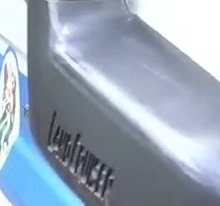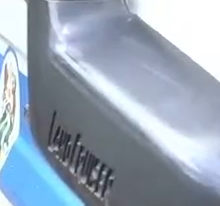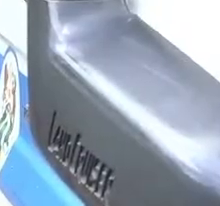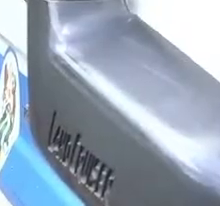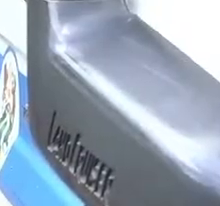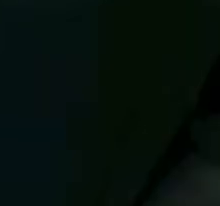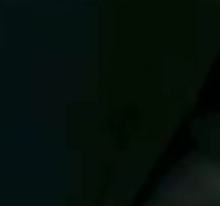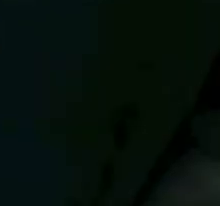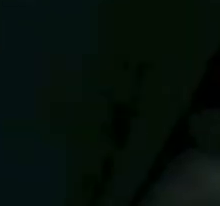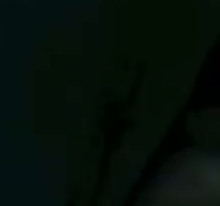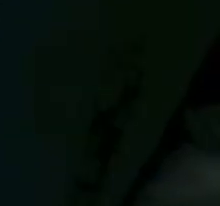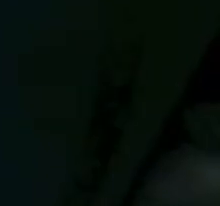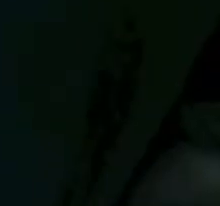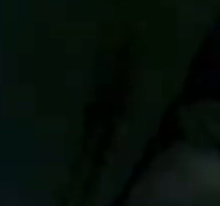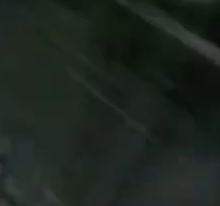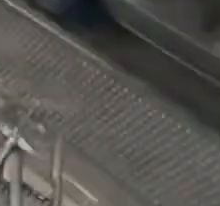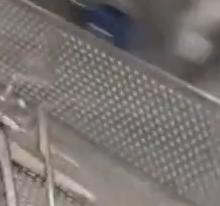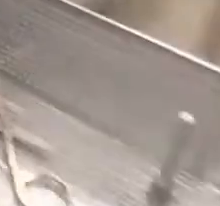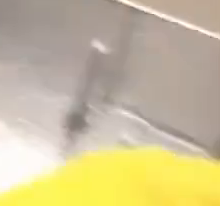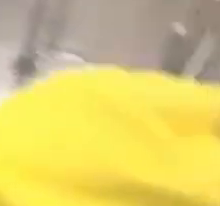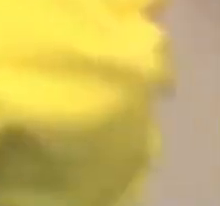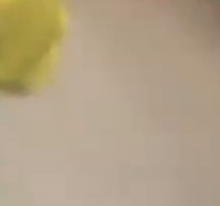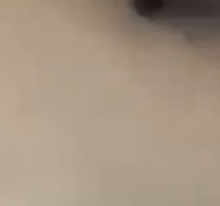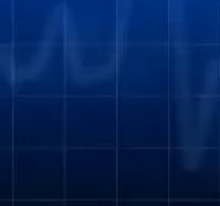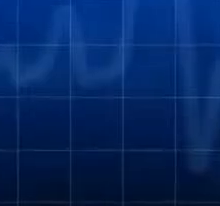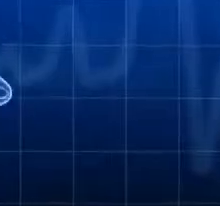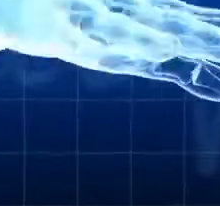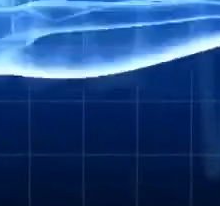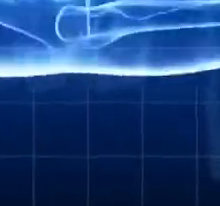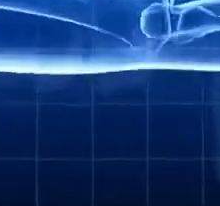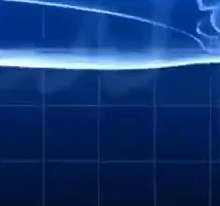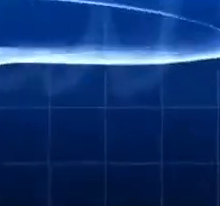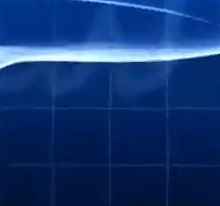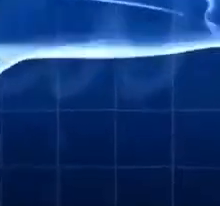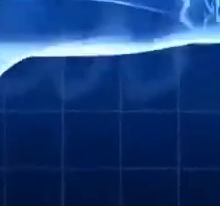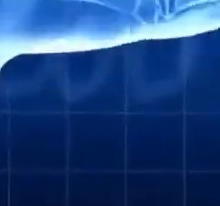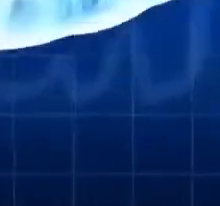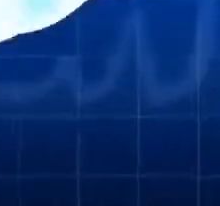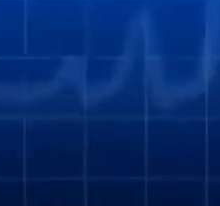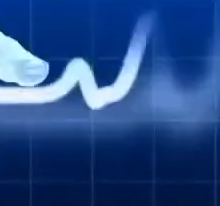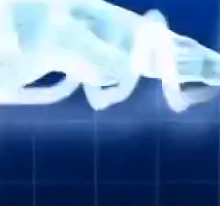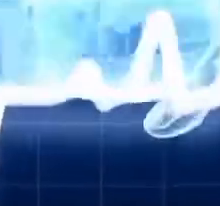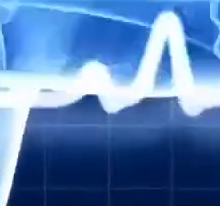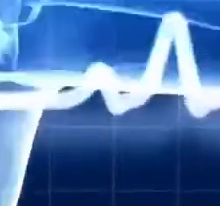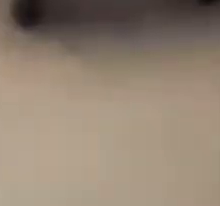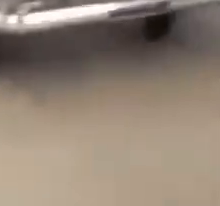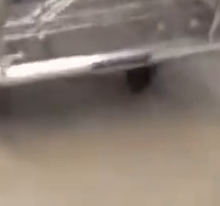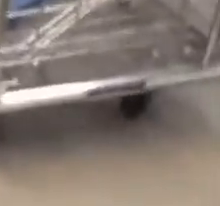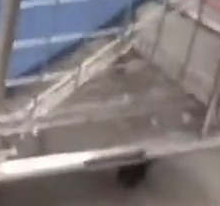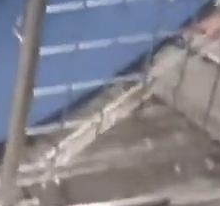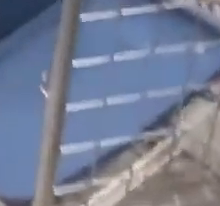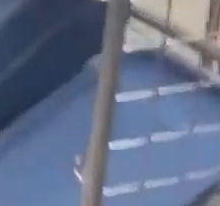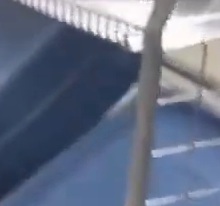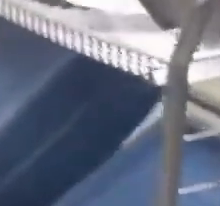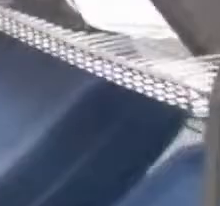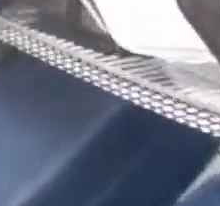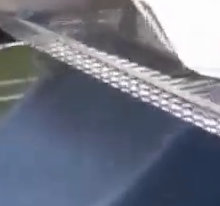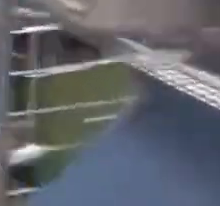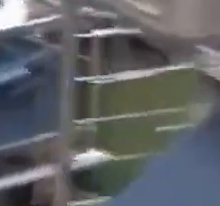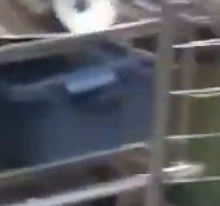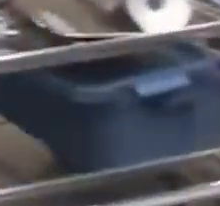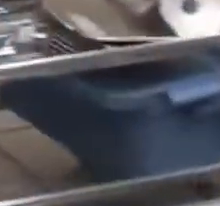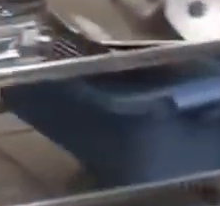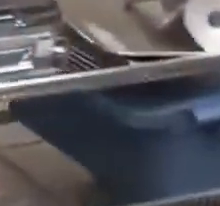According to WHO, health is regarded as a state of complete physical, mental, and social well-being, and not merely